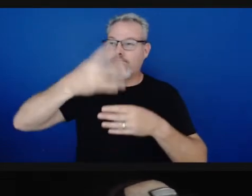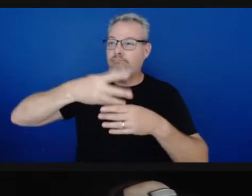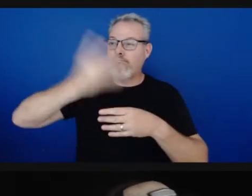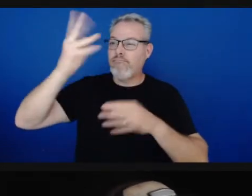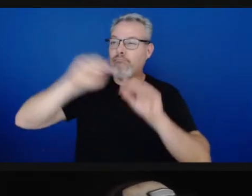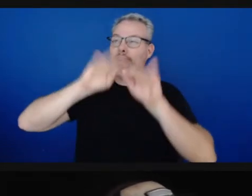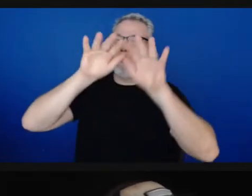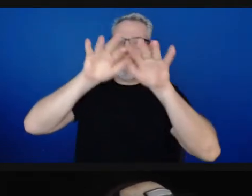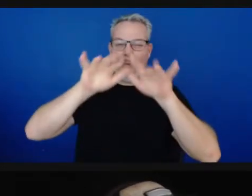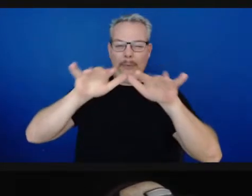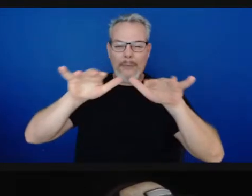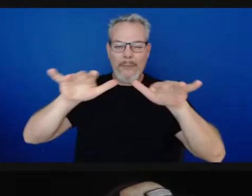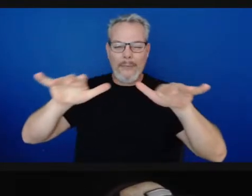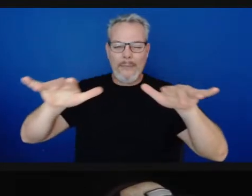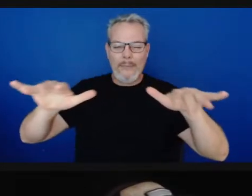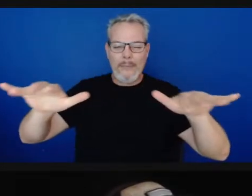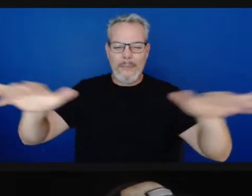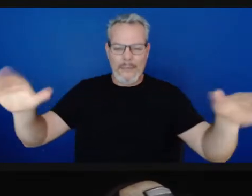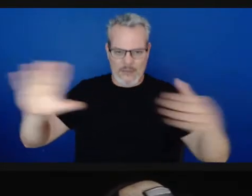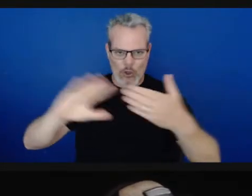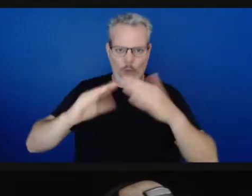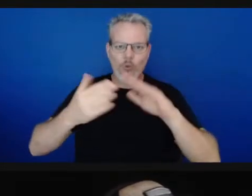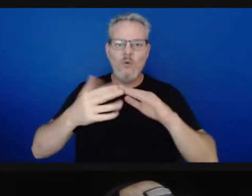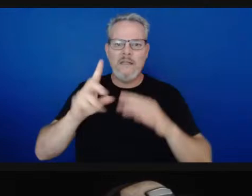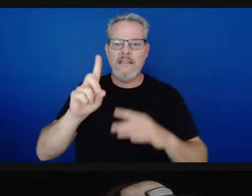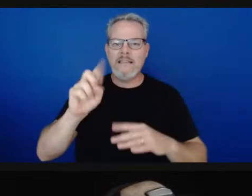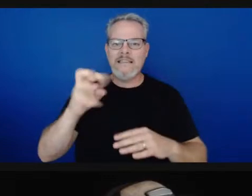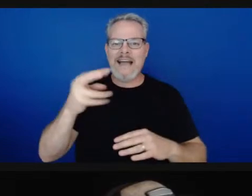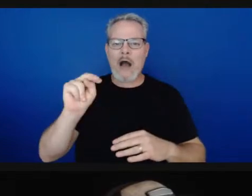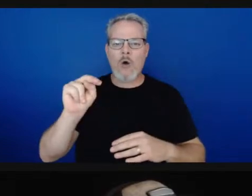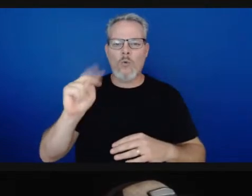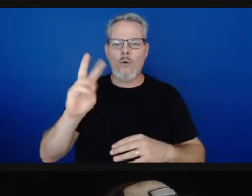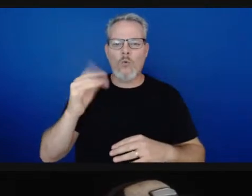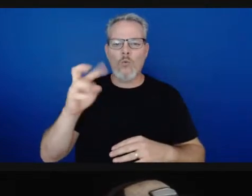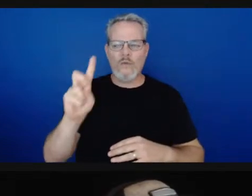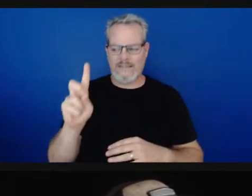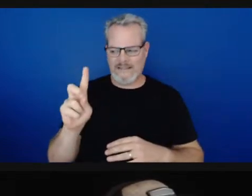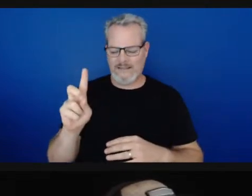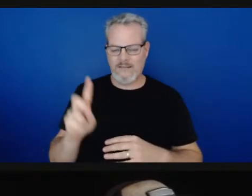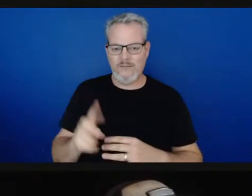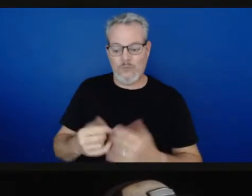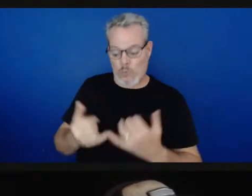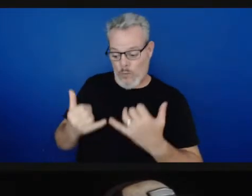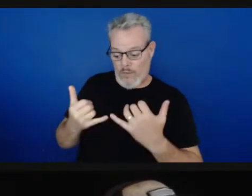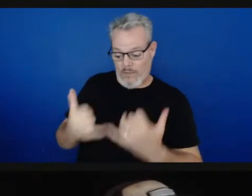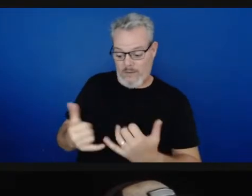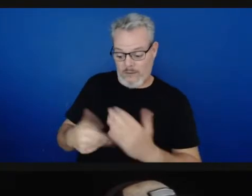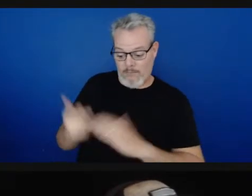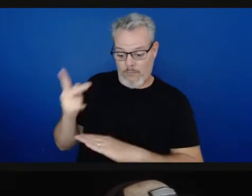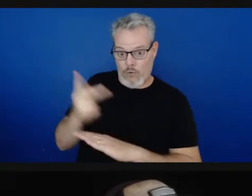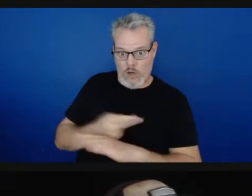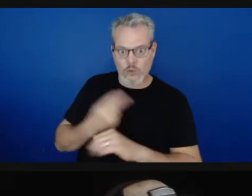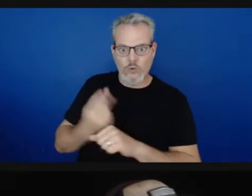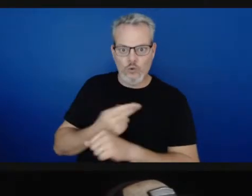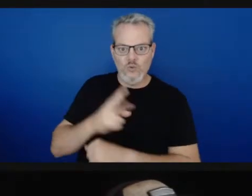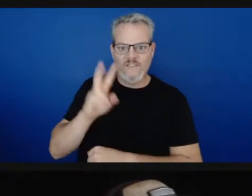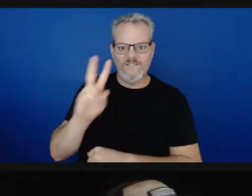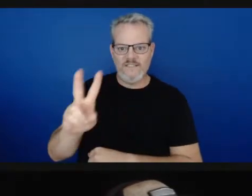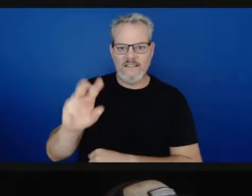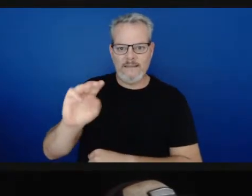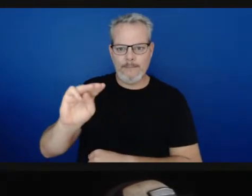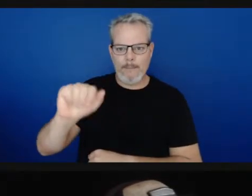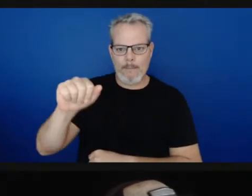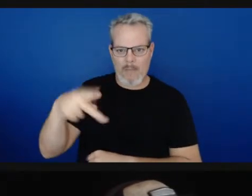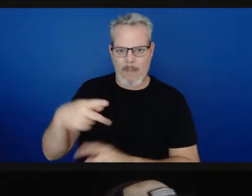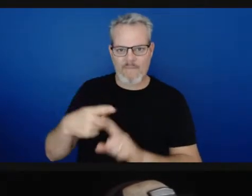communities downwind. So we use this VOG measurement and prediction project website, the VMAP, from